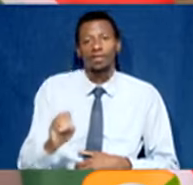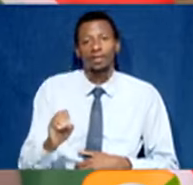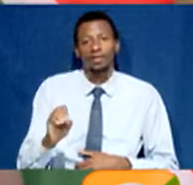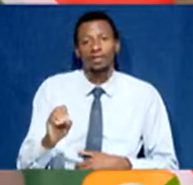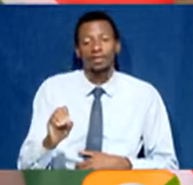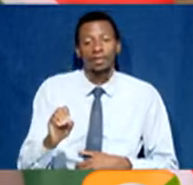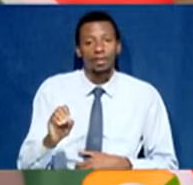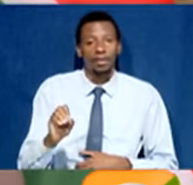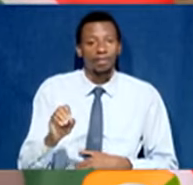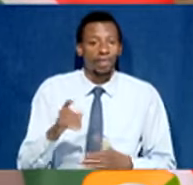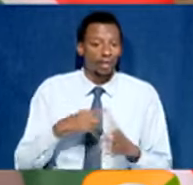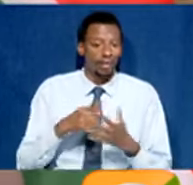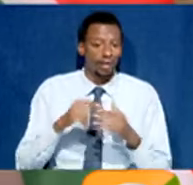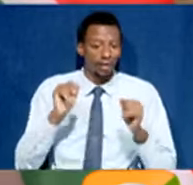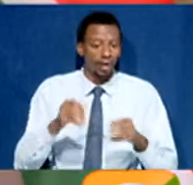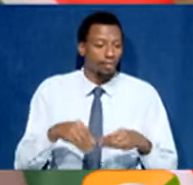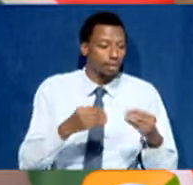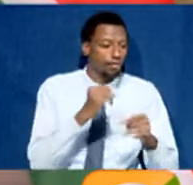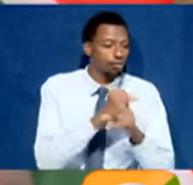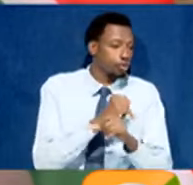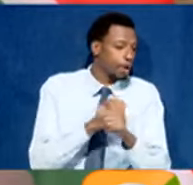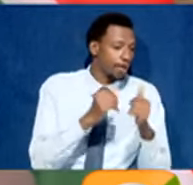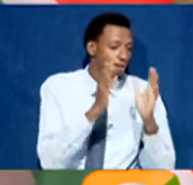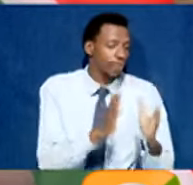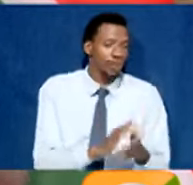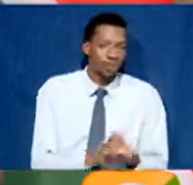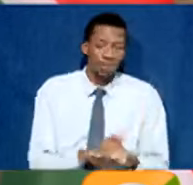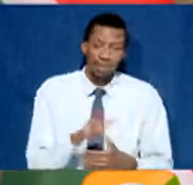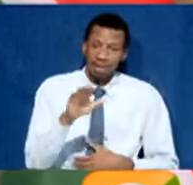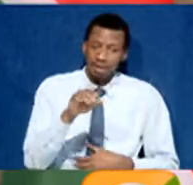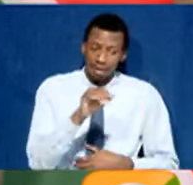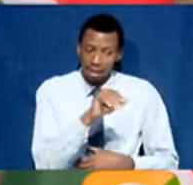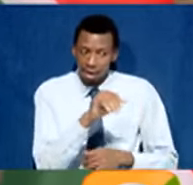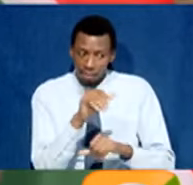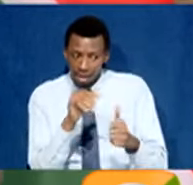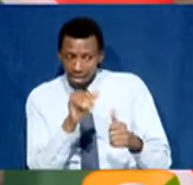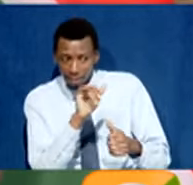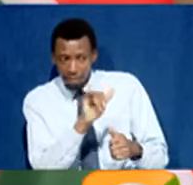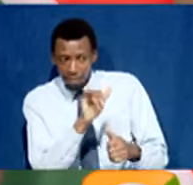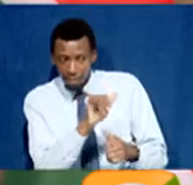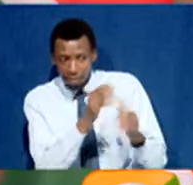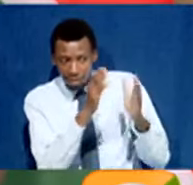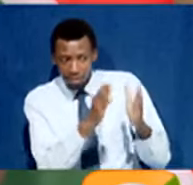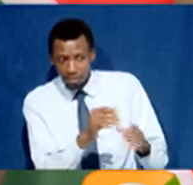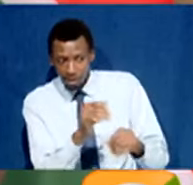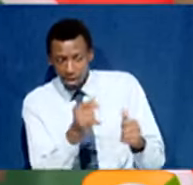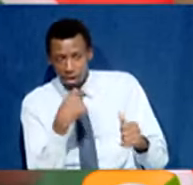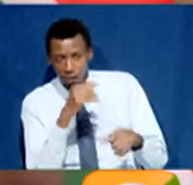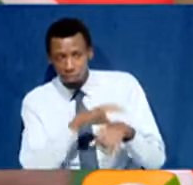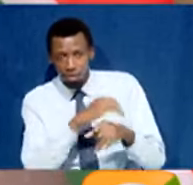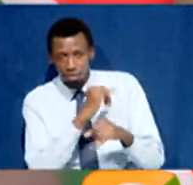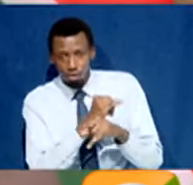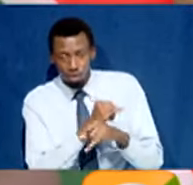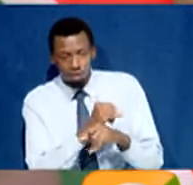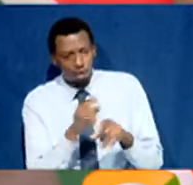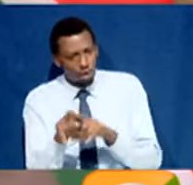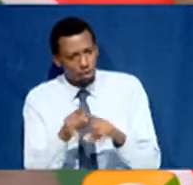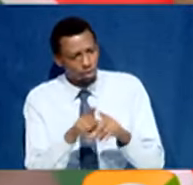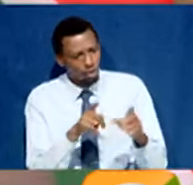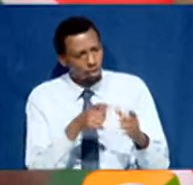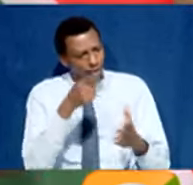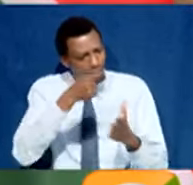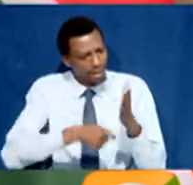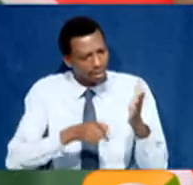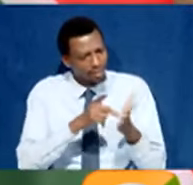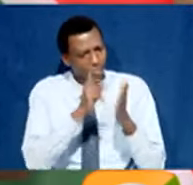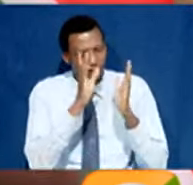1.5% so that we can give a job to somebody else. And for your information, that somebody else that is getting a job is a taxpayer.